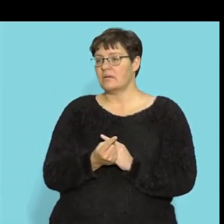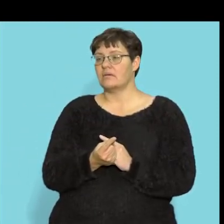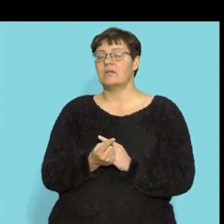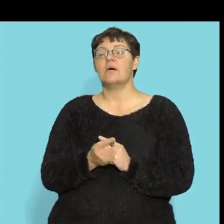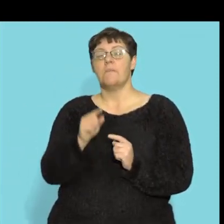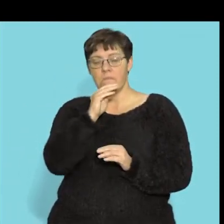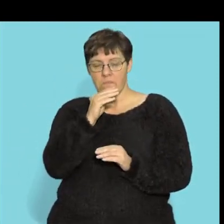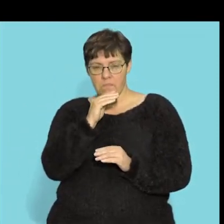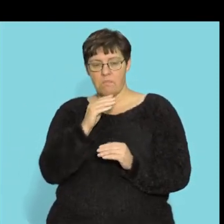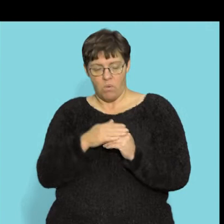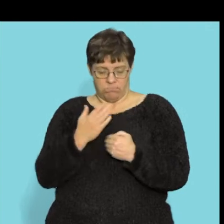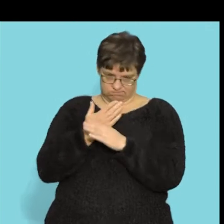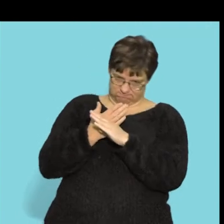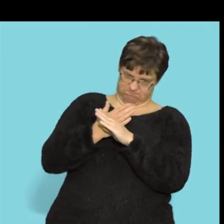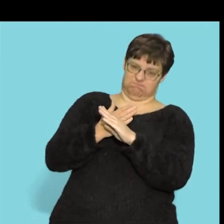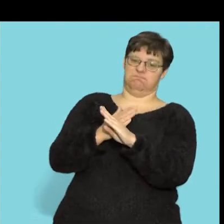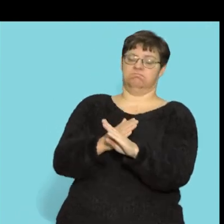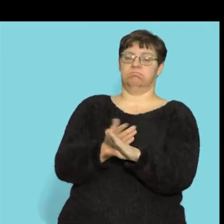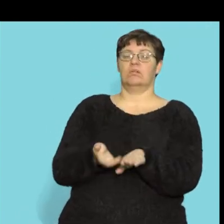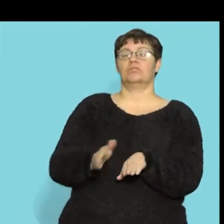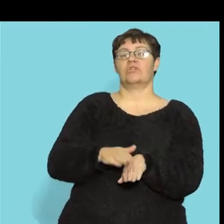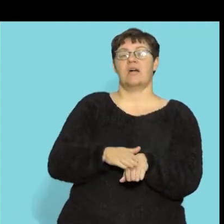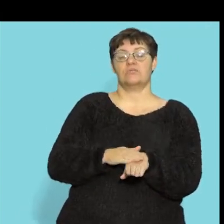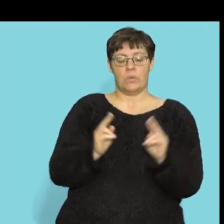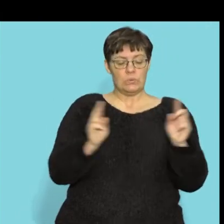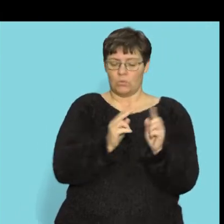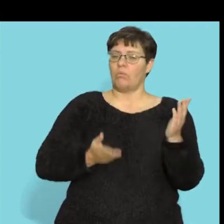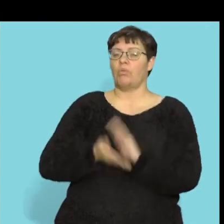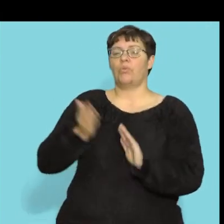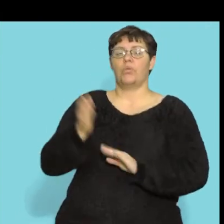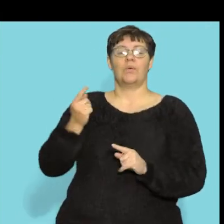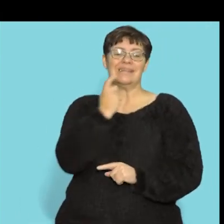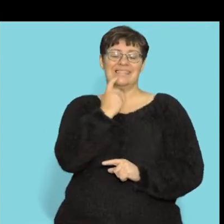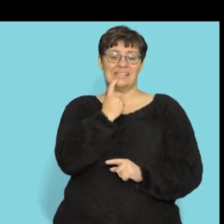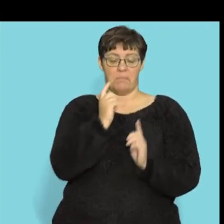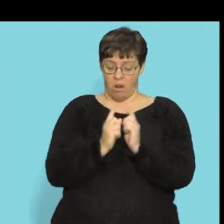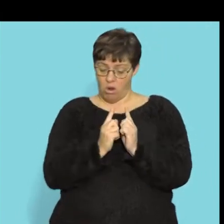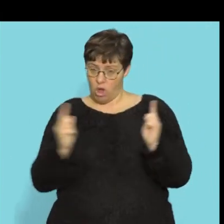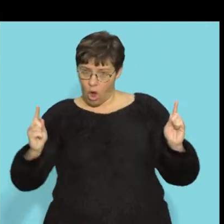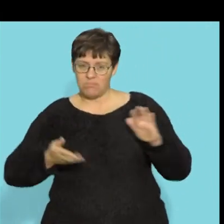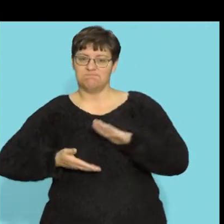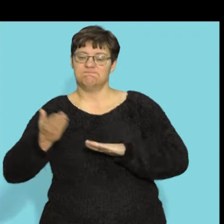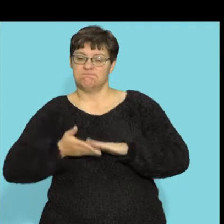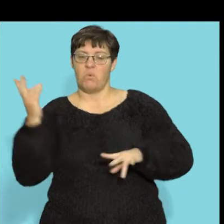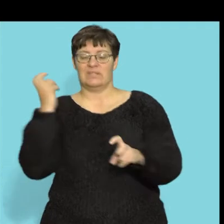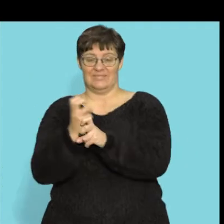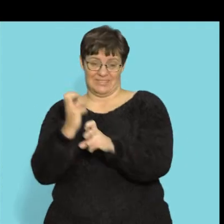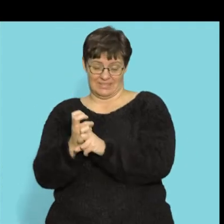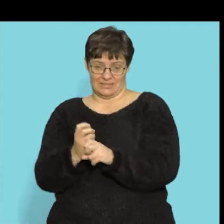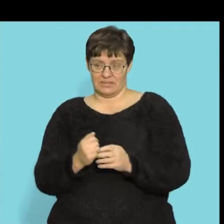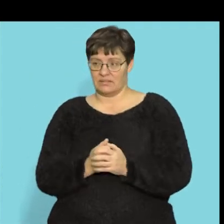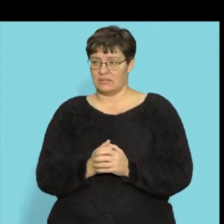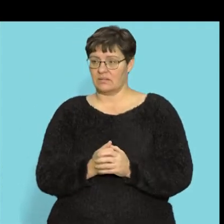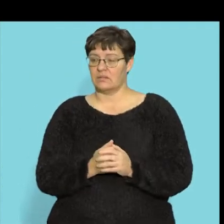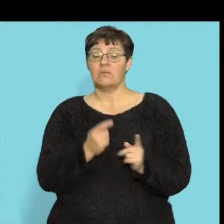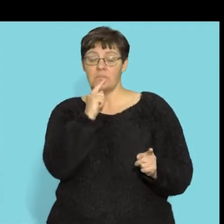opposition to the flow of current. So as a result, we can go back and say that the longer the conductor, actually the higher